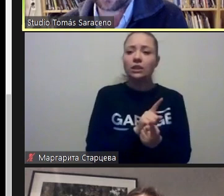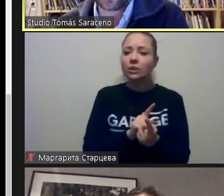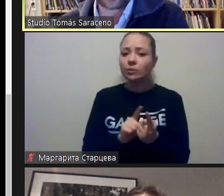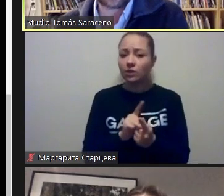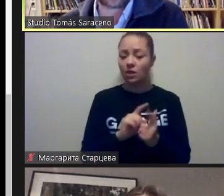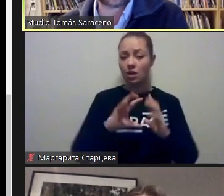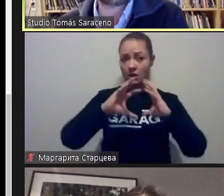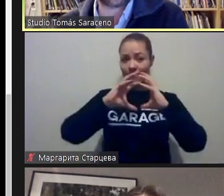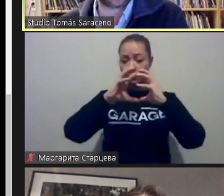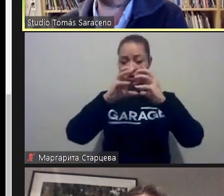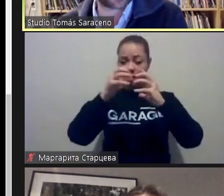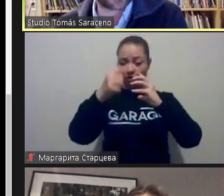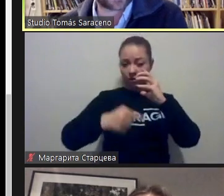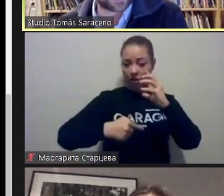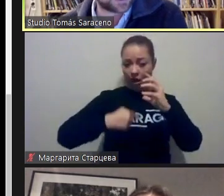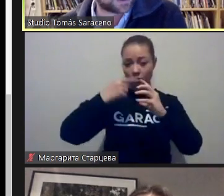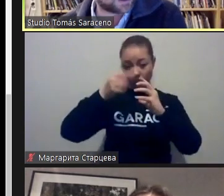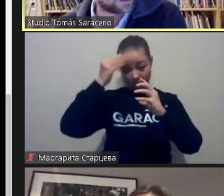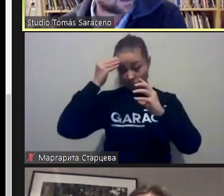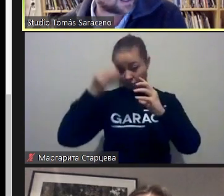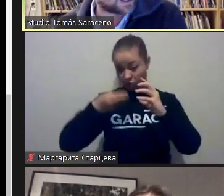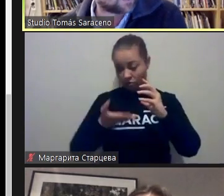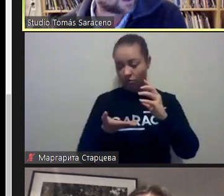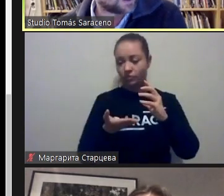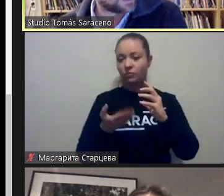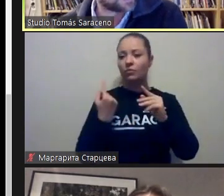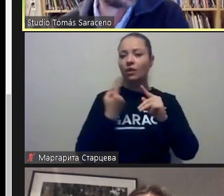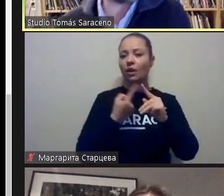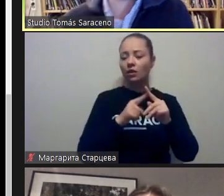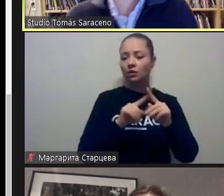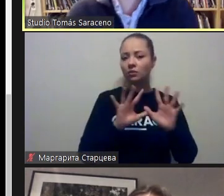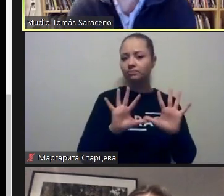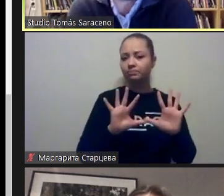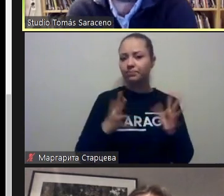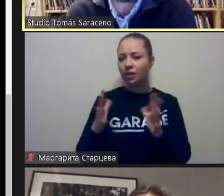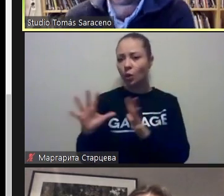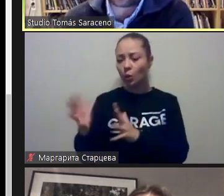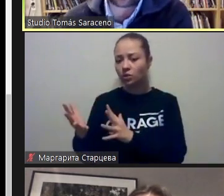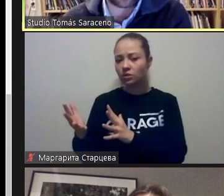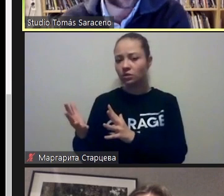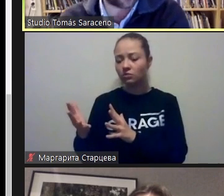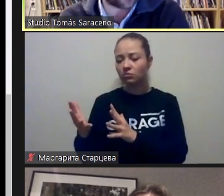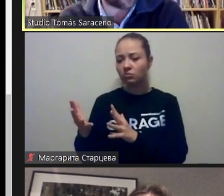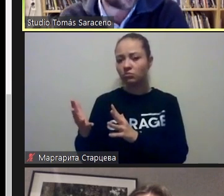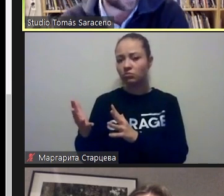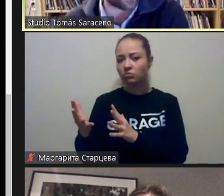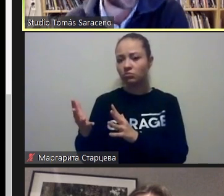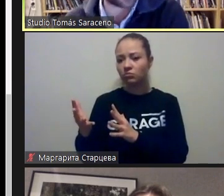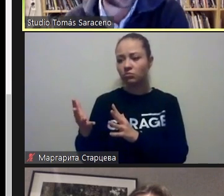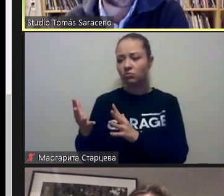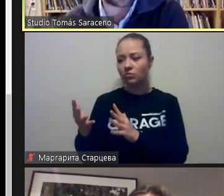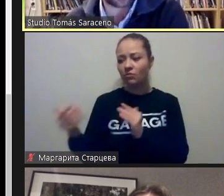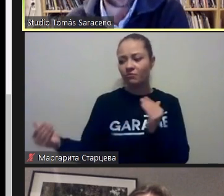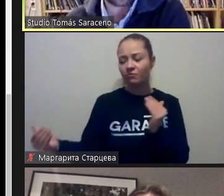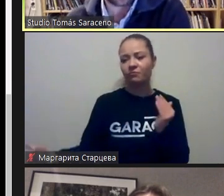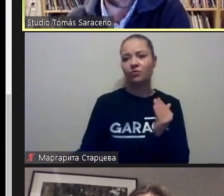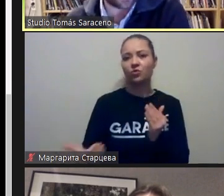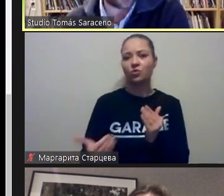Earth, it really have changed the scale, right, of how we